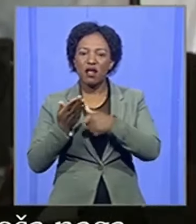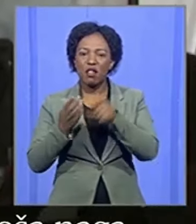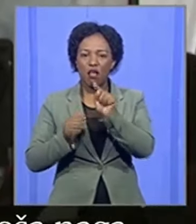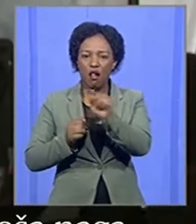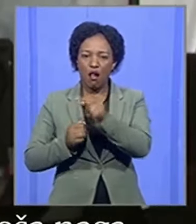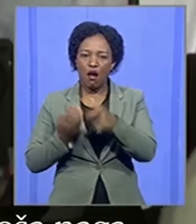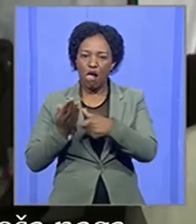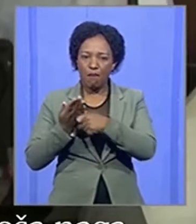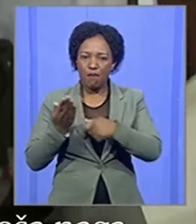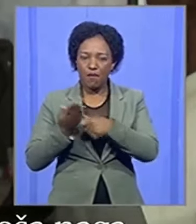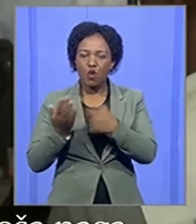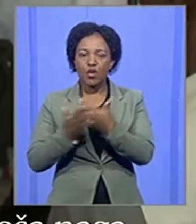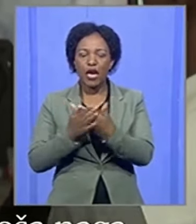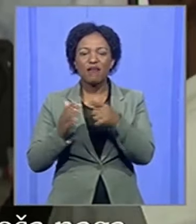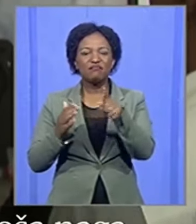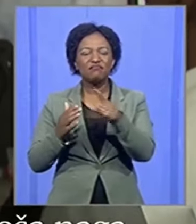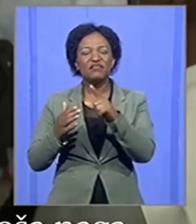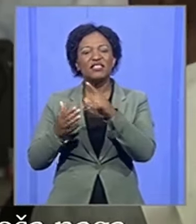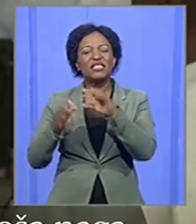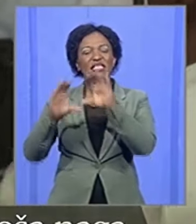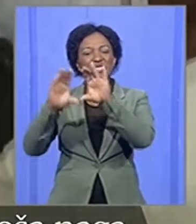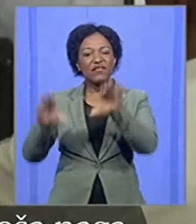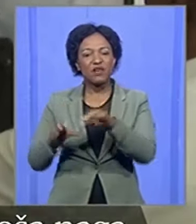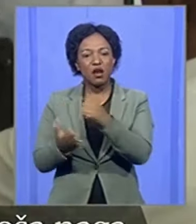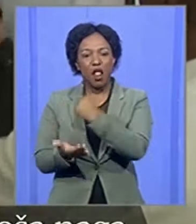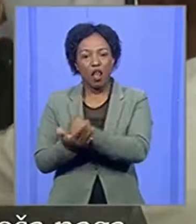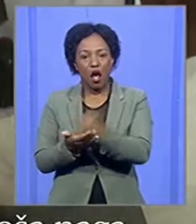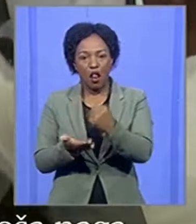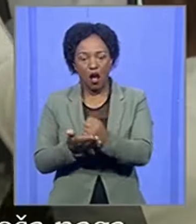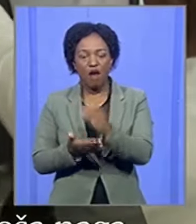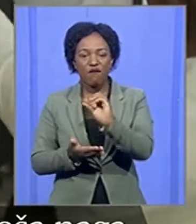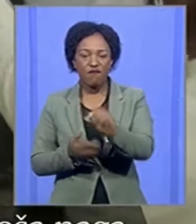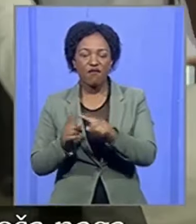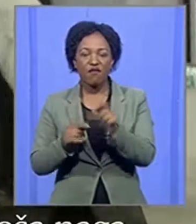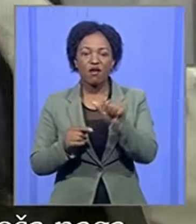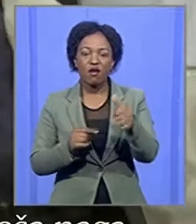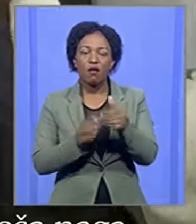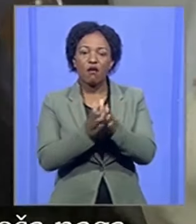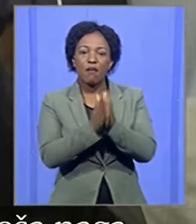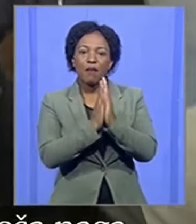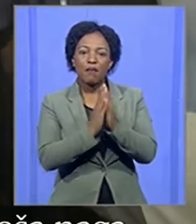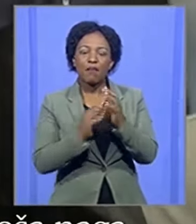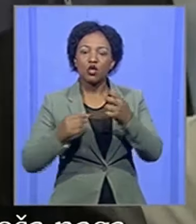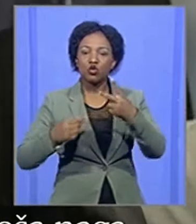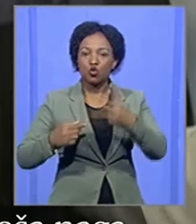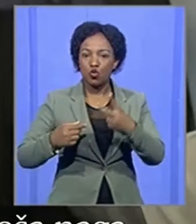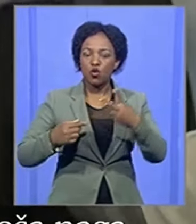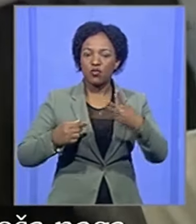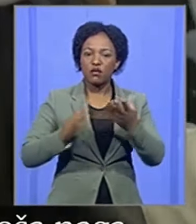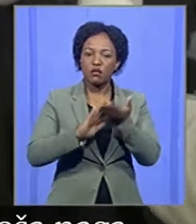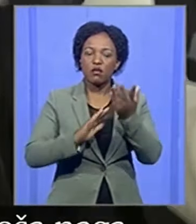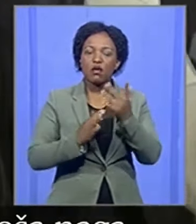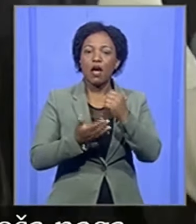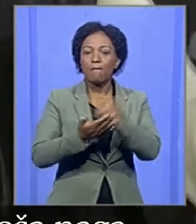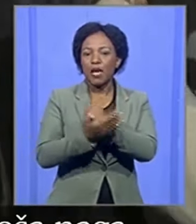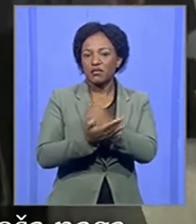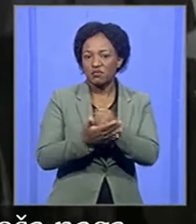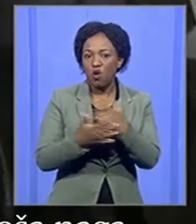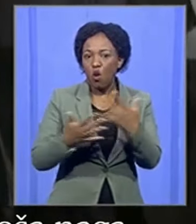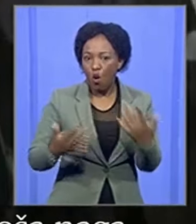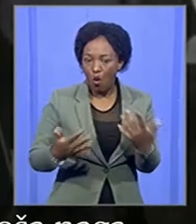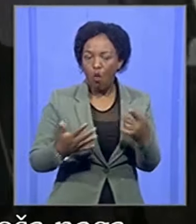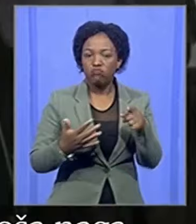go gatiša ditifikarata le semetseng gape le go dira dikgopelo ya bobedi go ya godimo ya pasa le lengwalo la